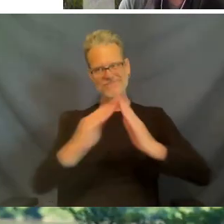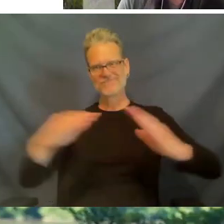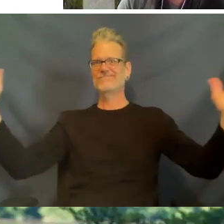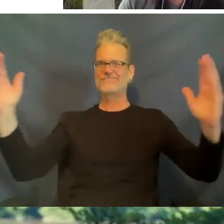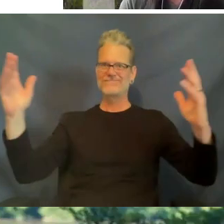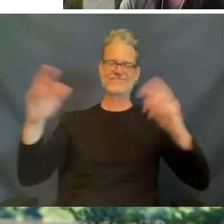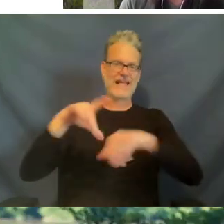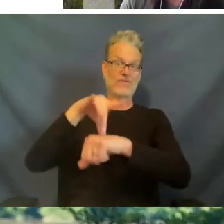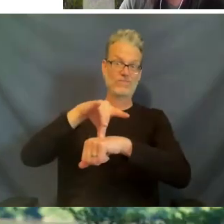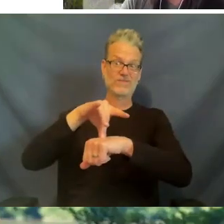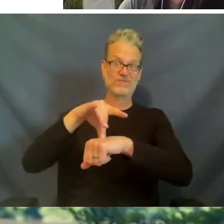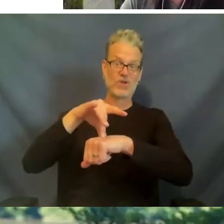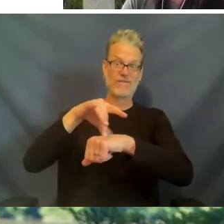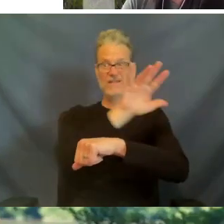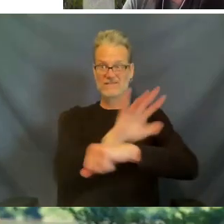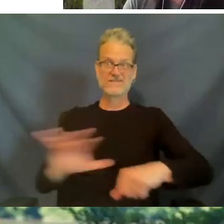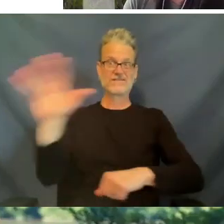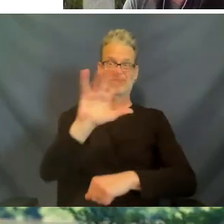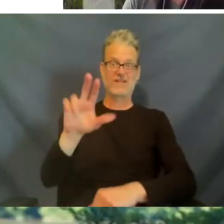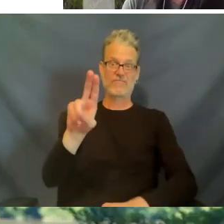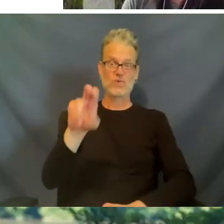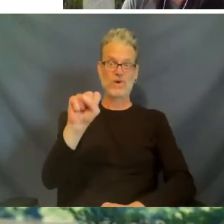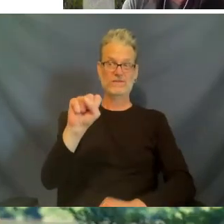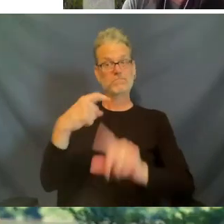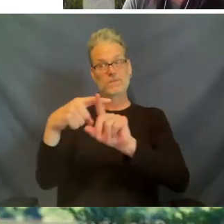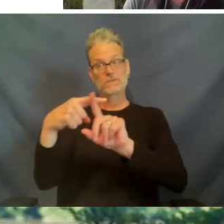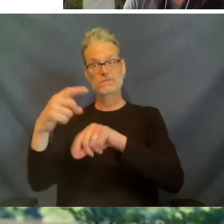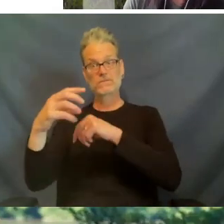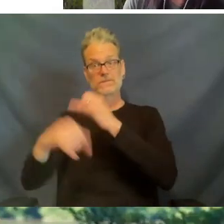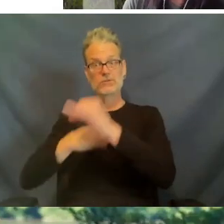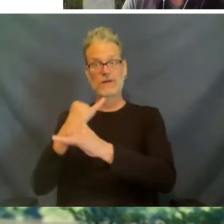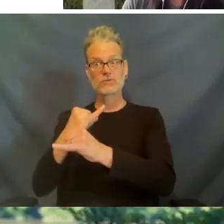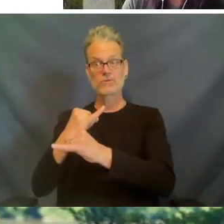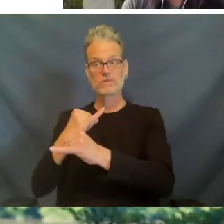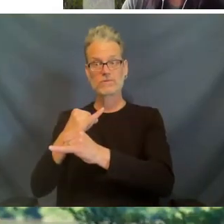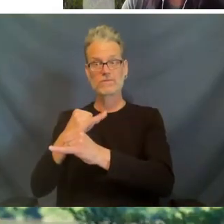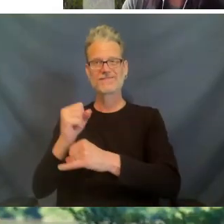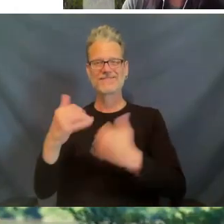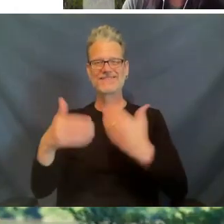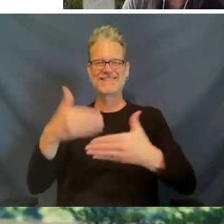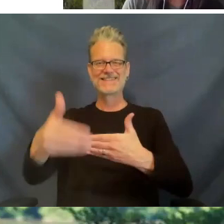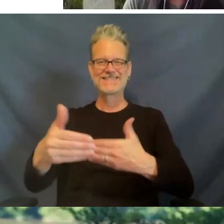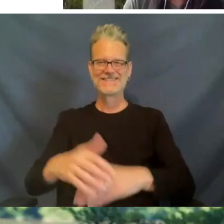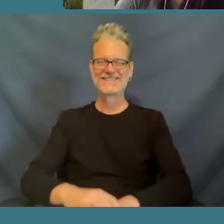geography that enables a wide variety of work. So let's go to the next slide.